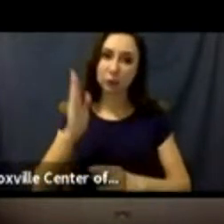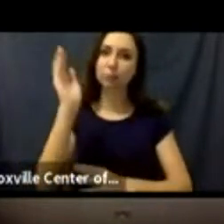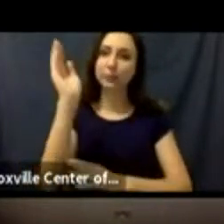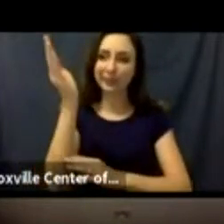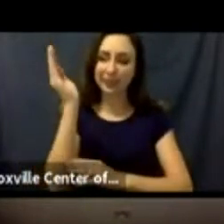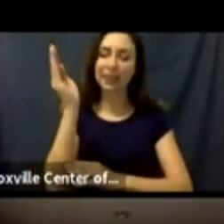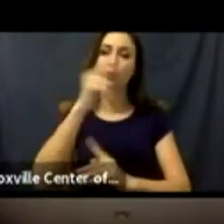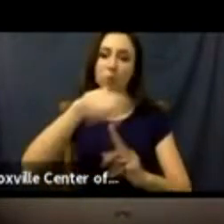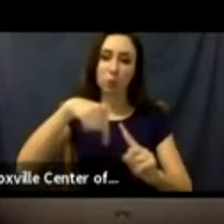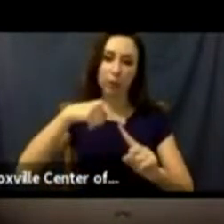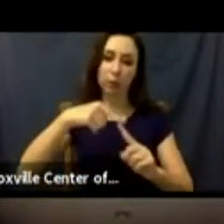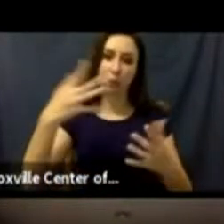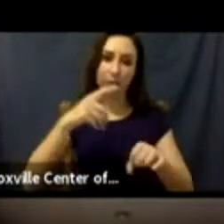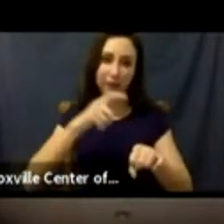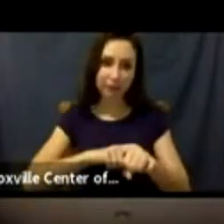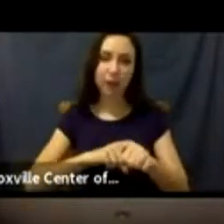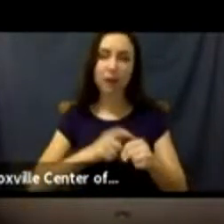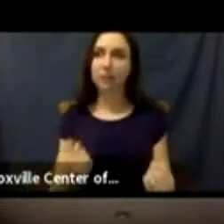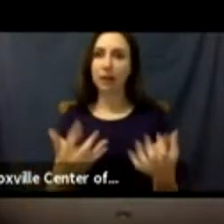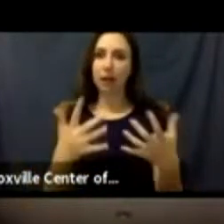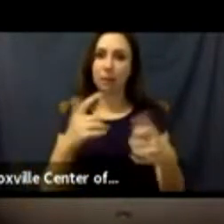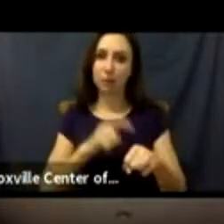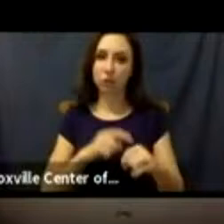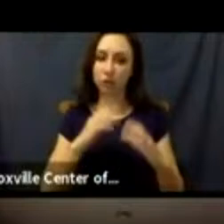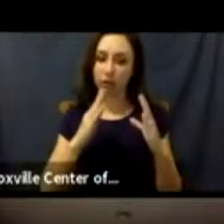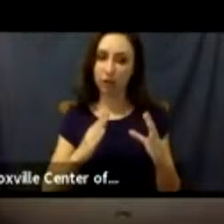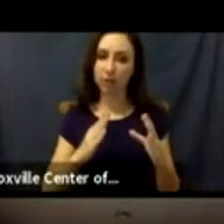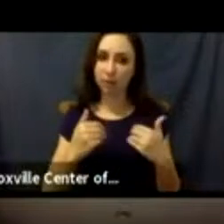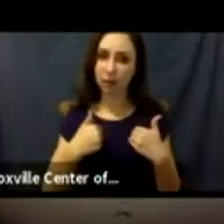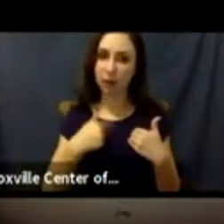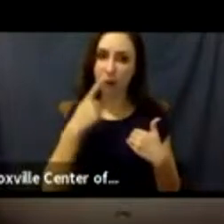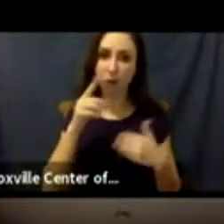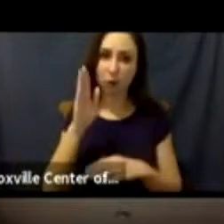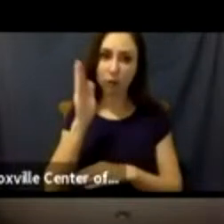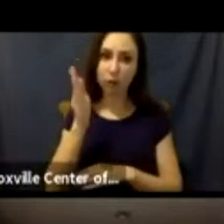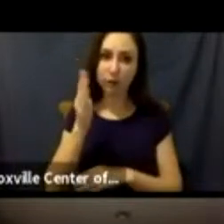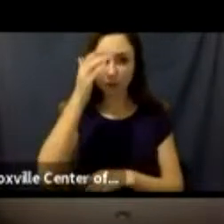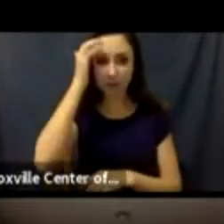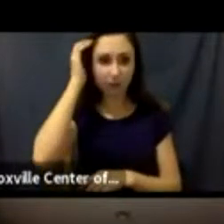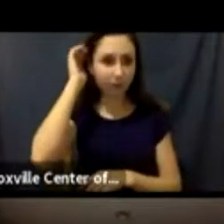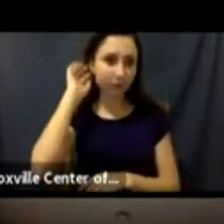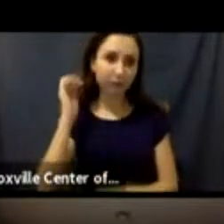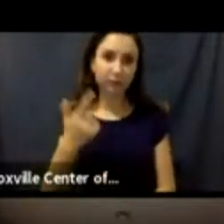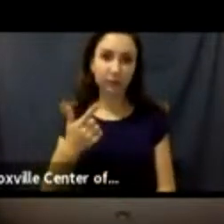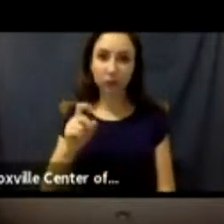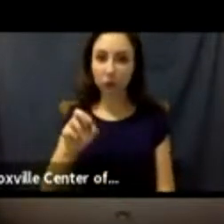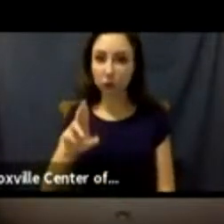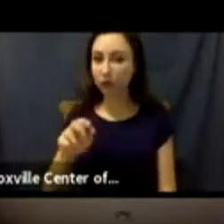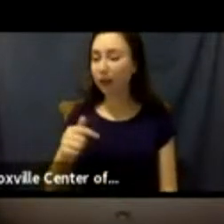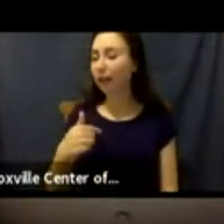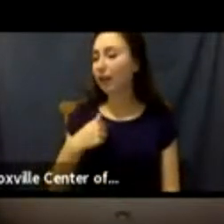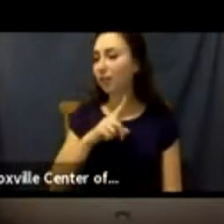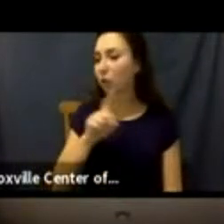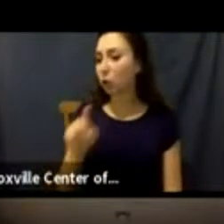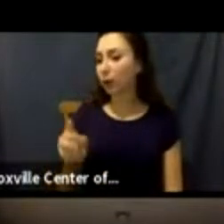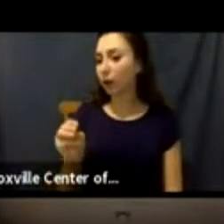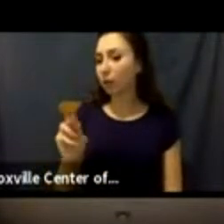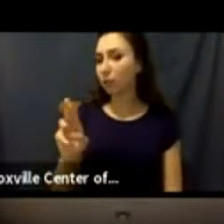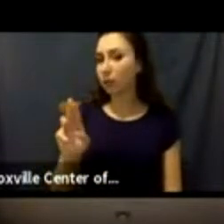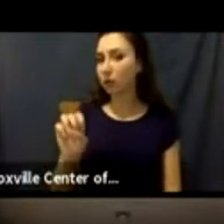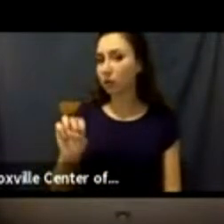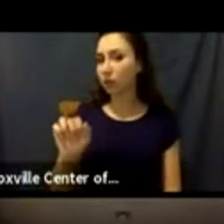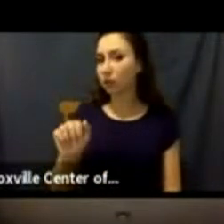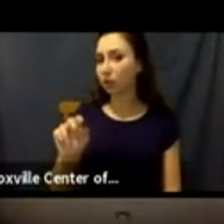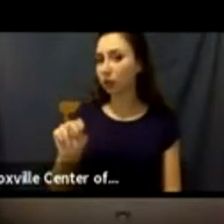as to how long they would have to speak. Mr. Sanders, I have a question. when we first looked